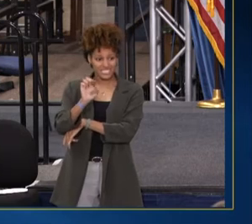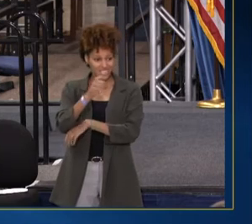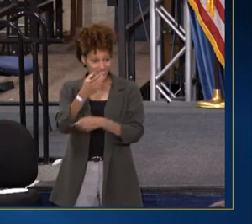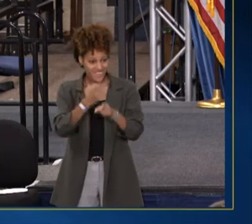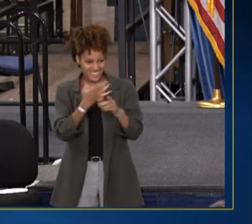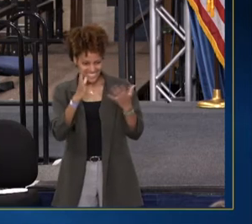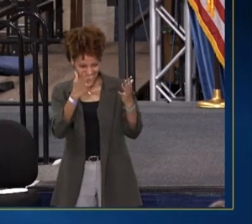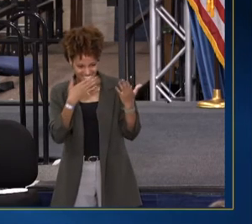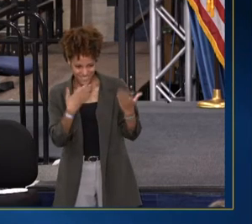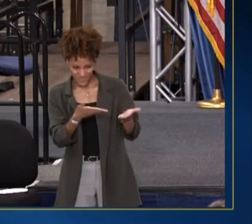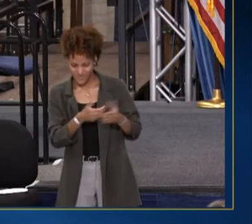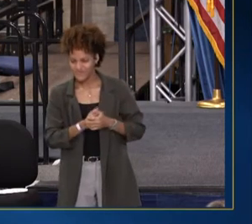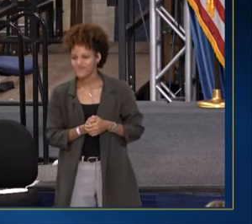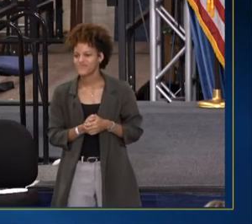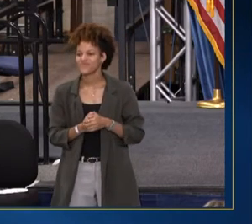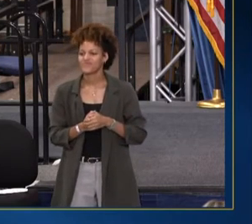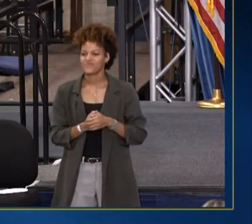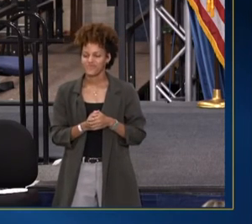you go.